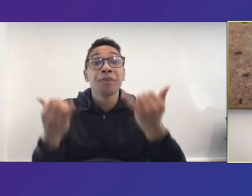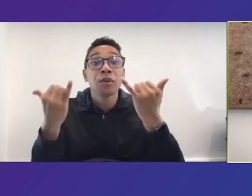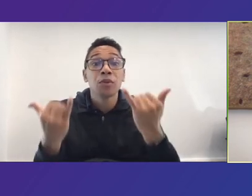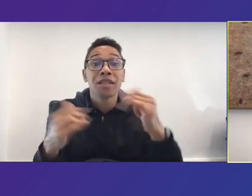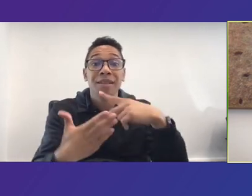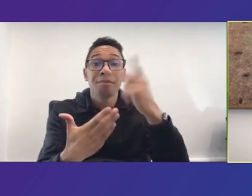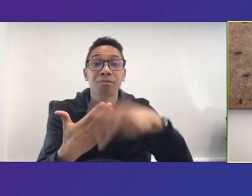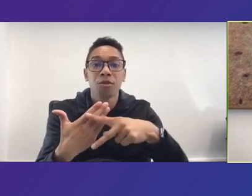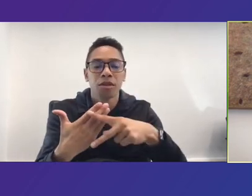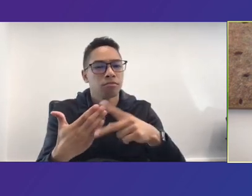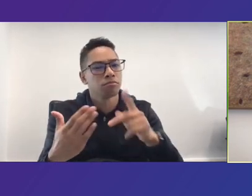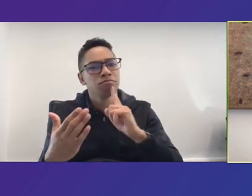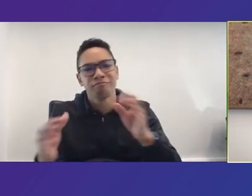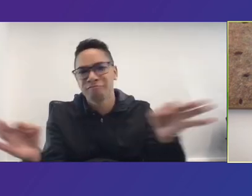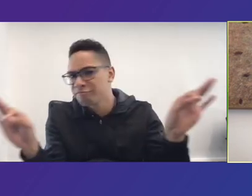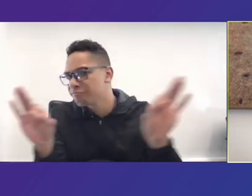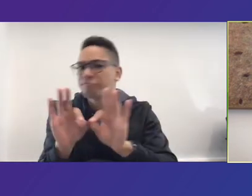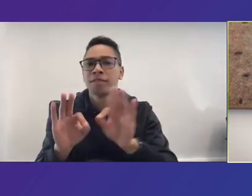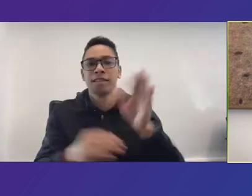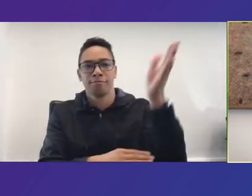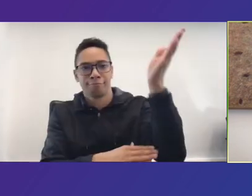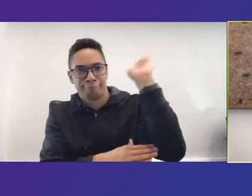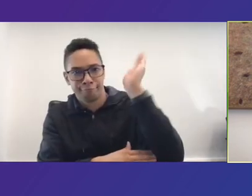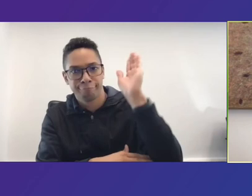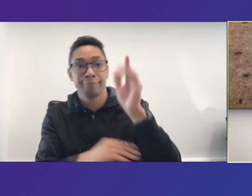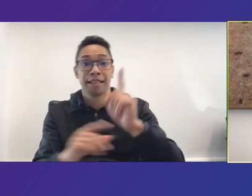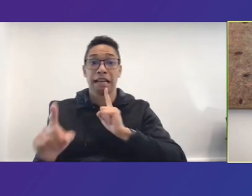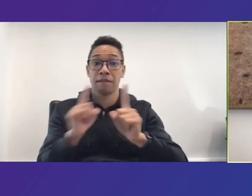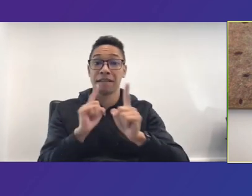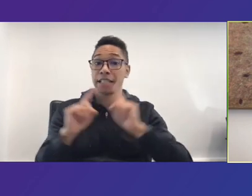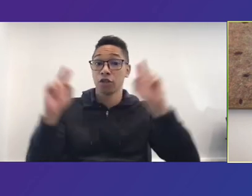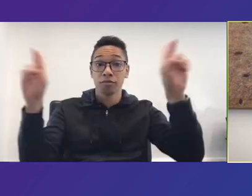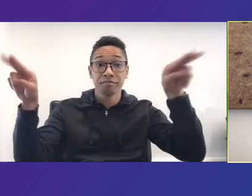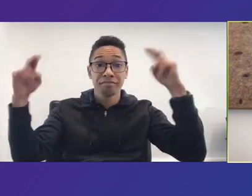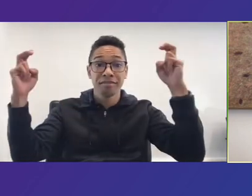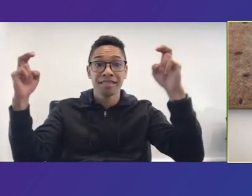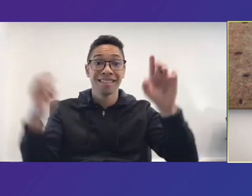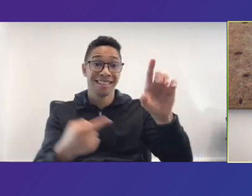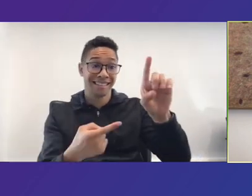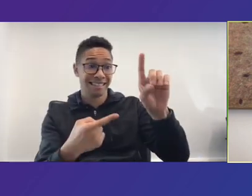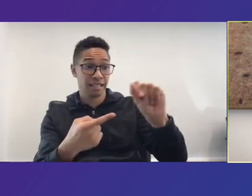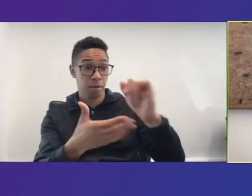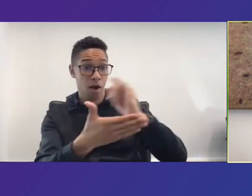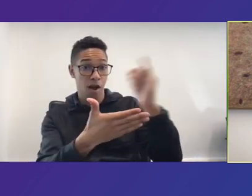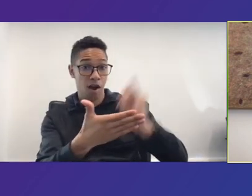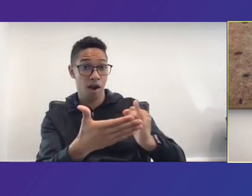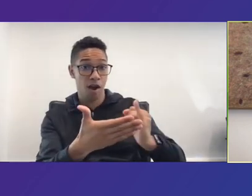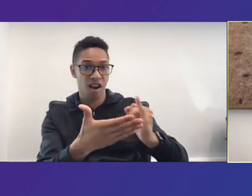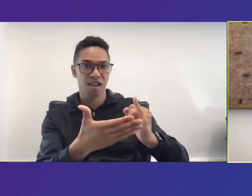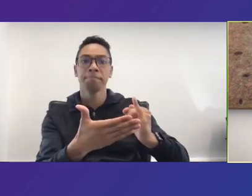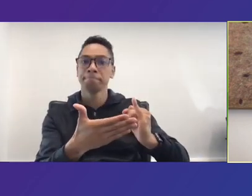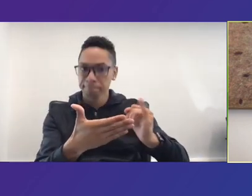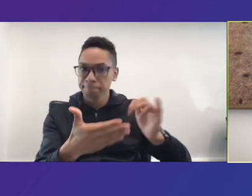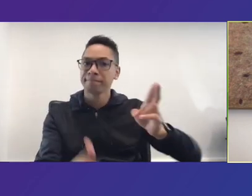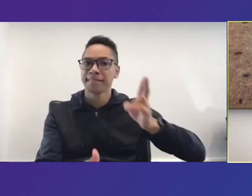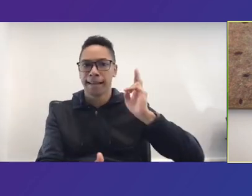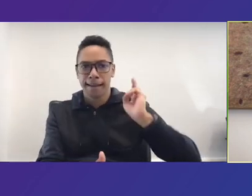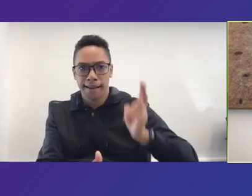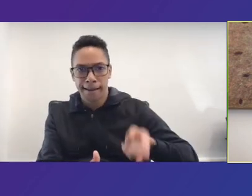program is a pivotal keynote conversation entitled Disabled Artists and a History of